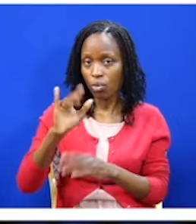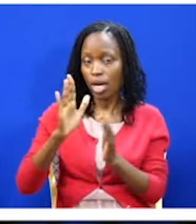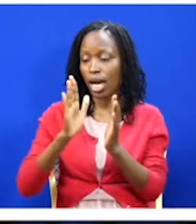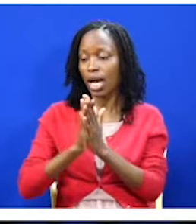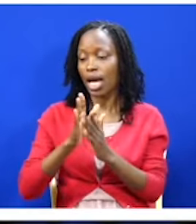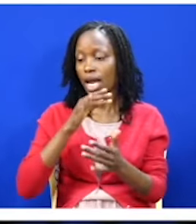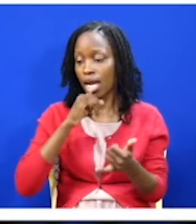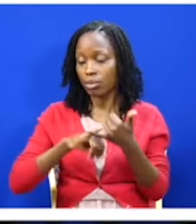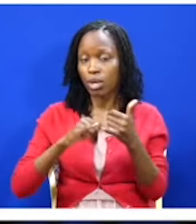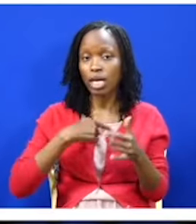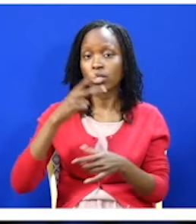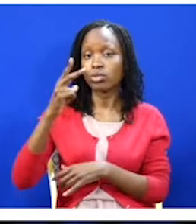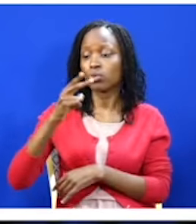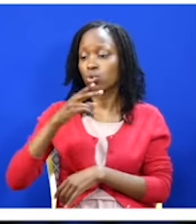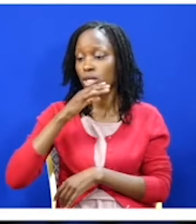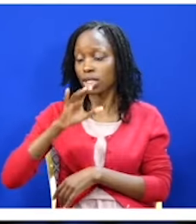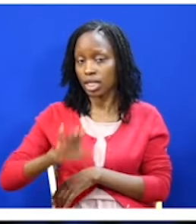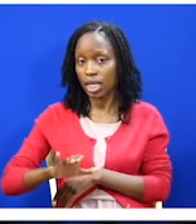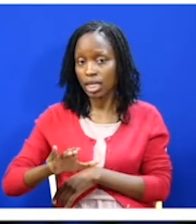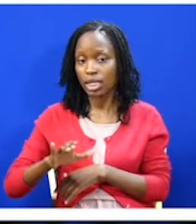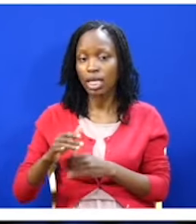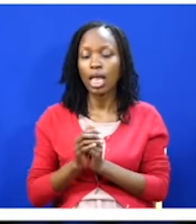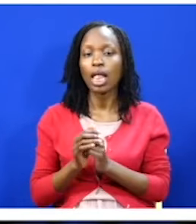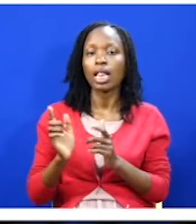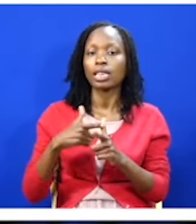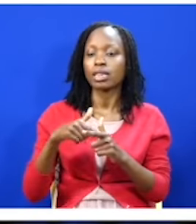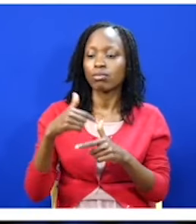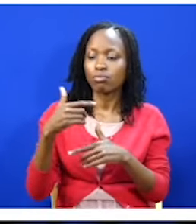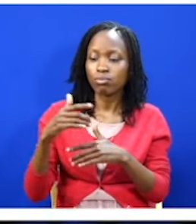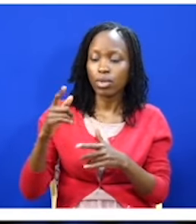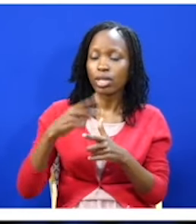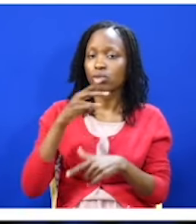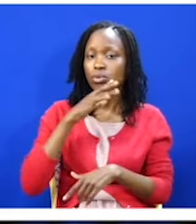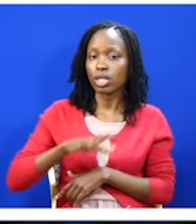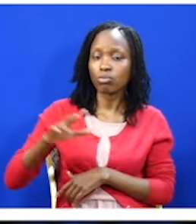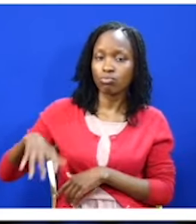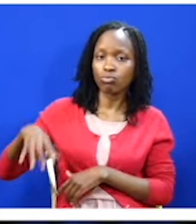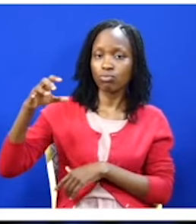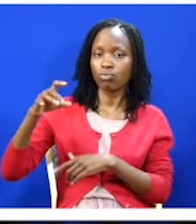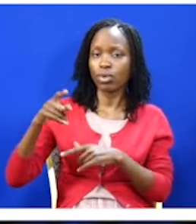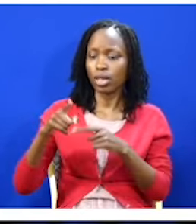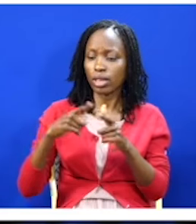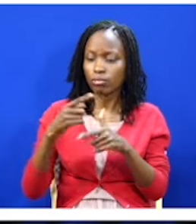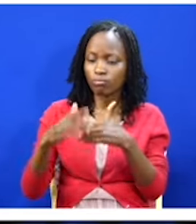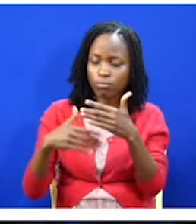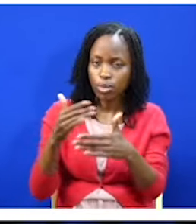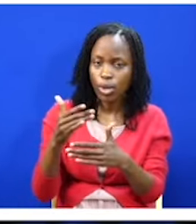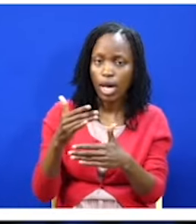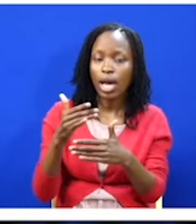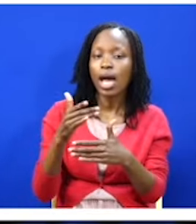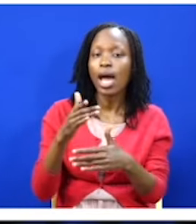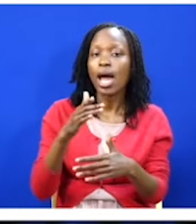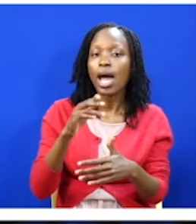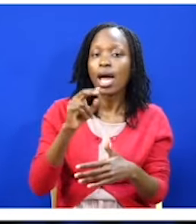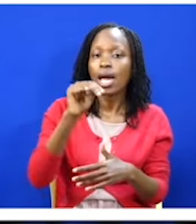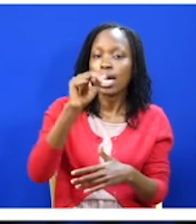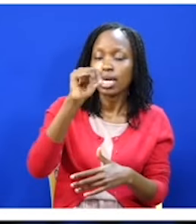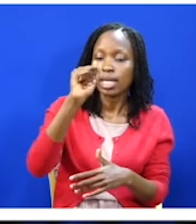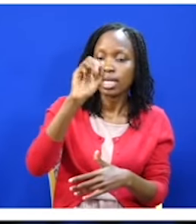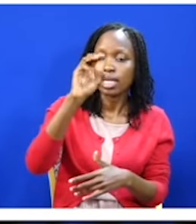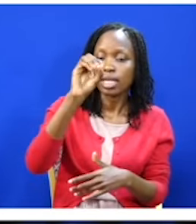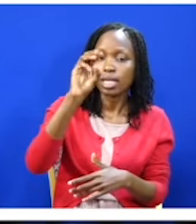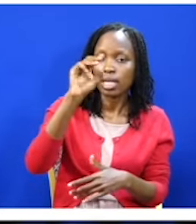Sadly, the Bible says Elimelech and both his sons, Mahlon and Chilion, died. This left Naomi alone, as well as